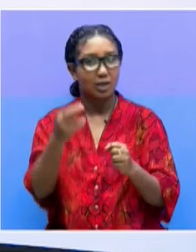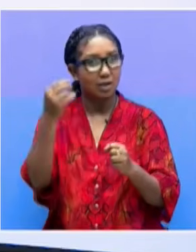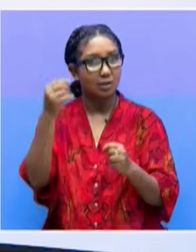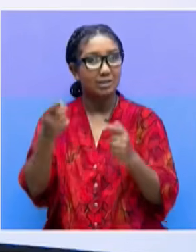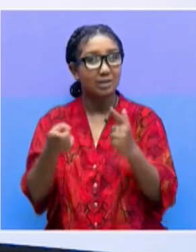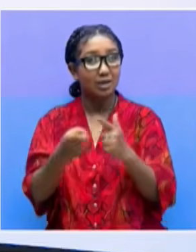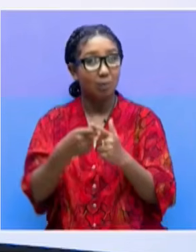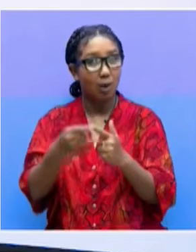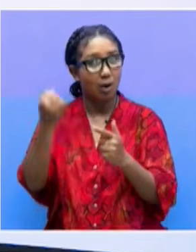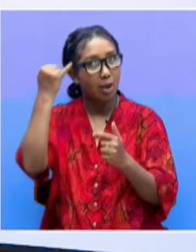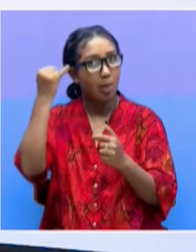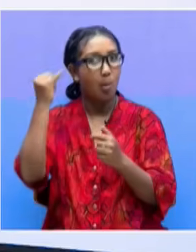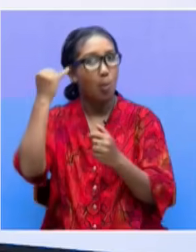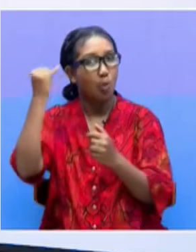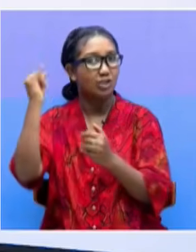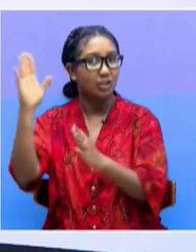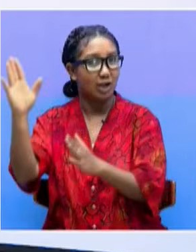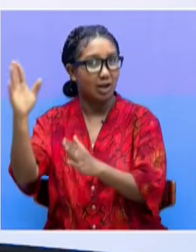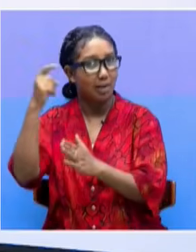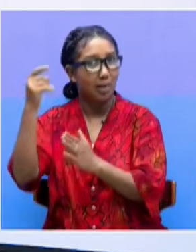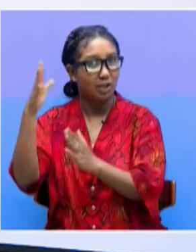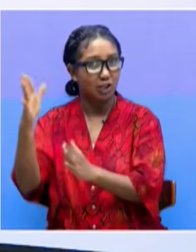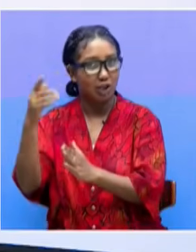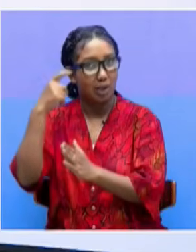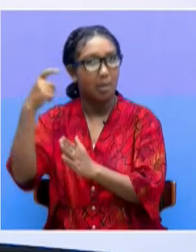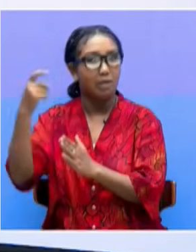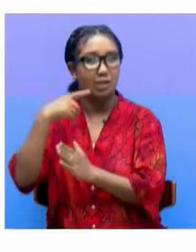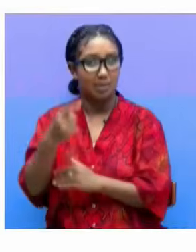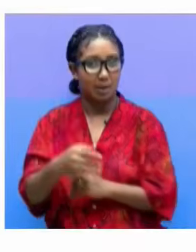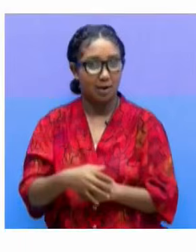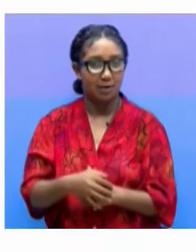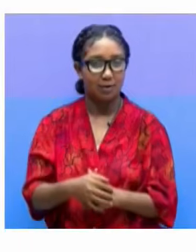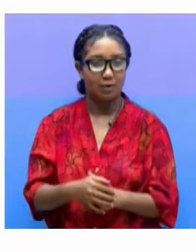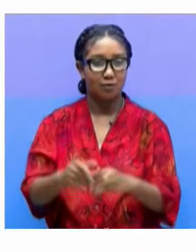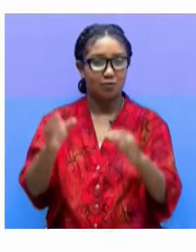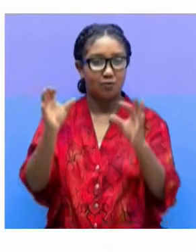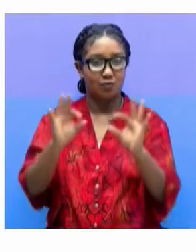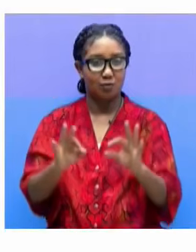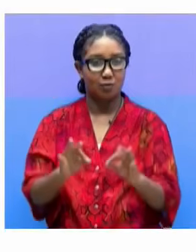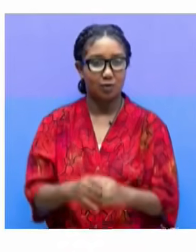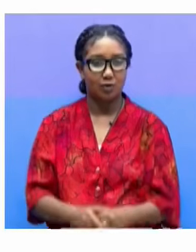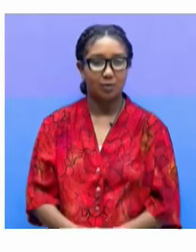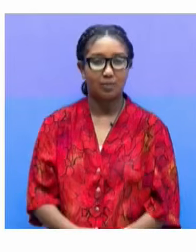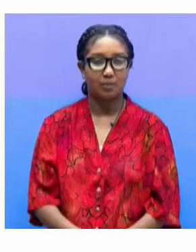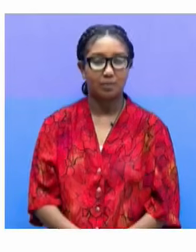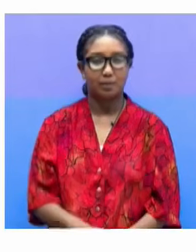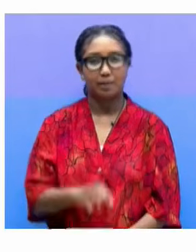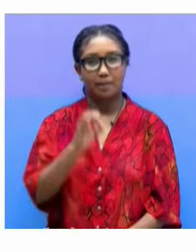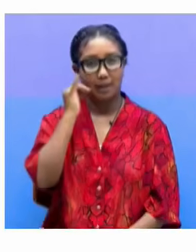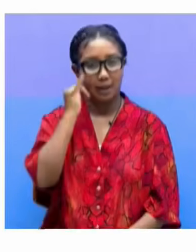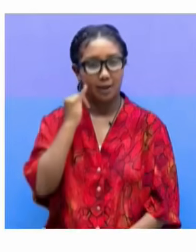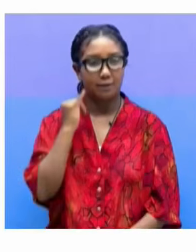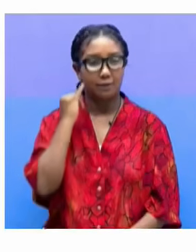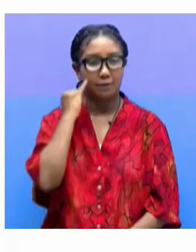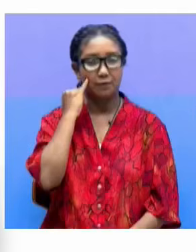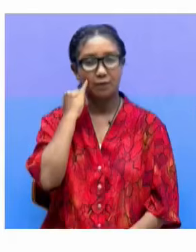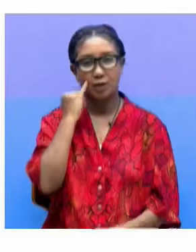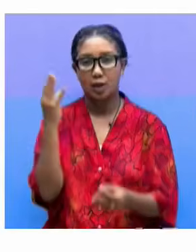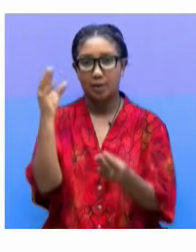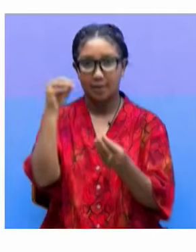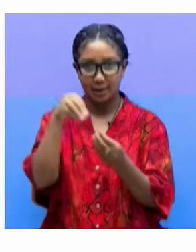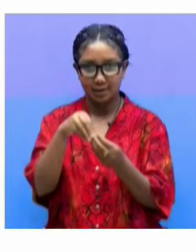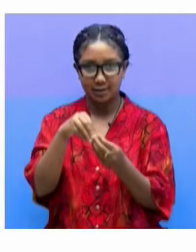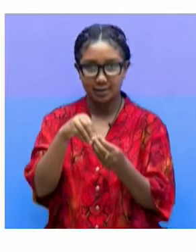imaginary and improbable condition with the form of, look, if, yeah,